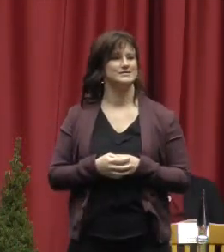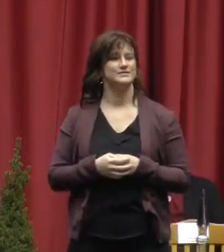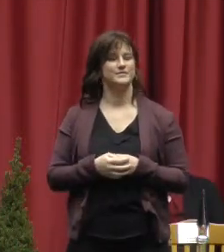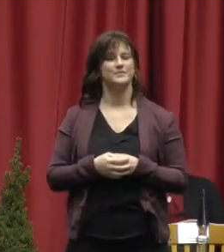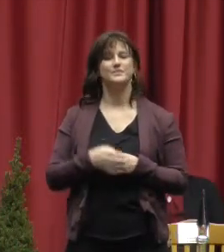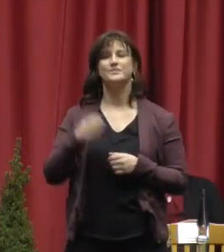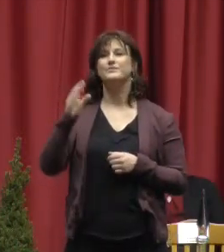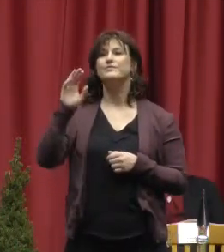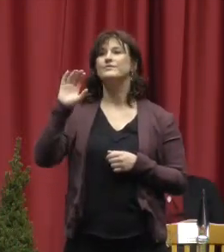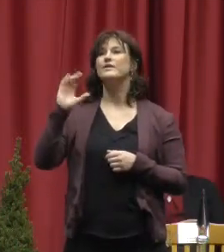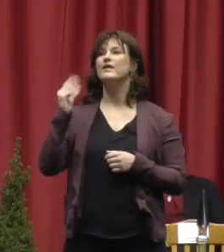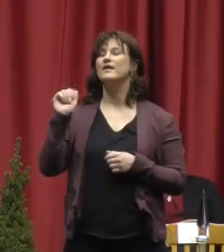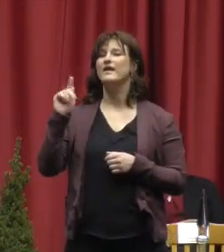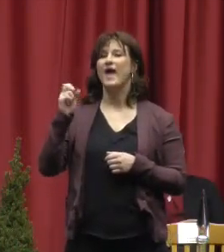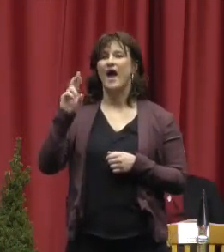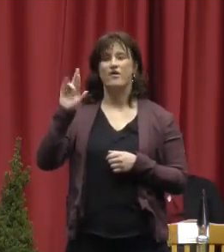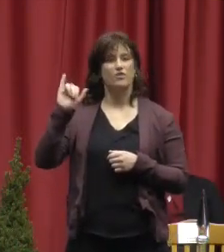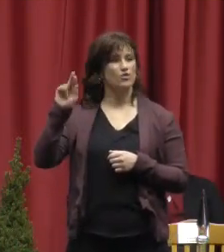Catherine Nevitt,